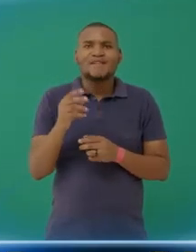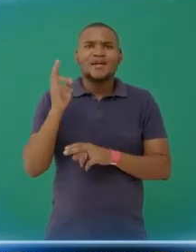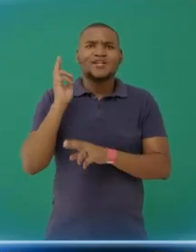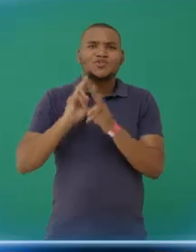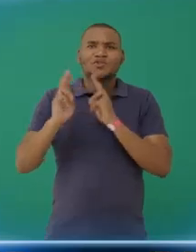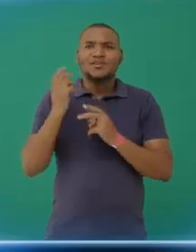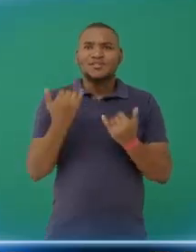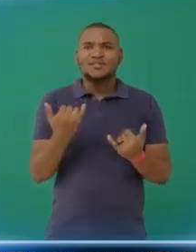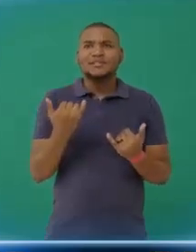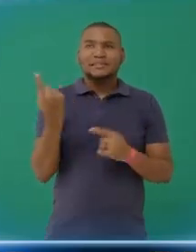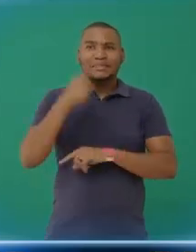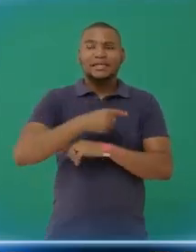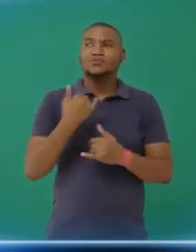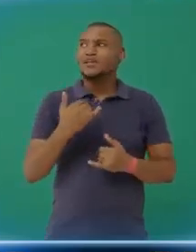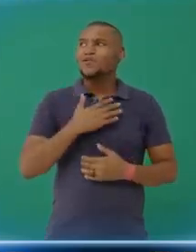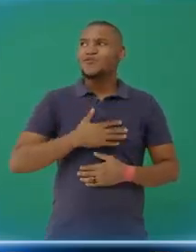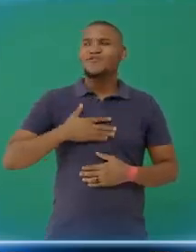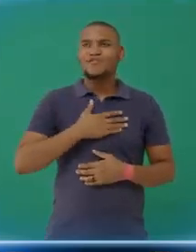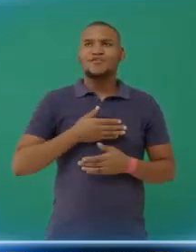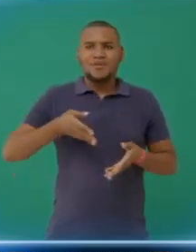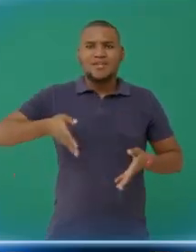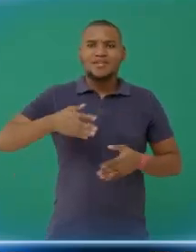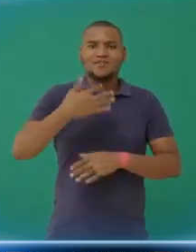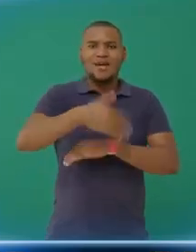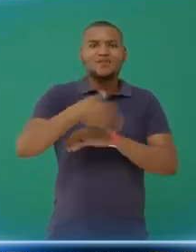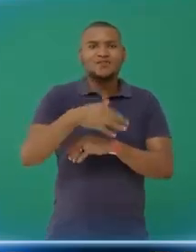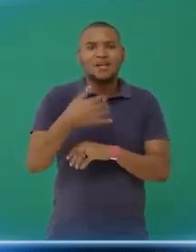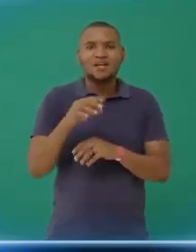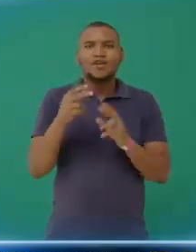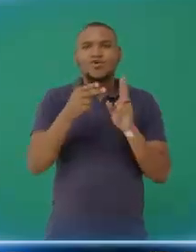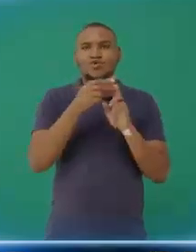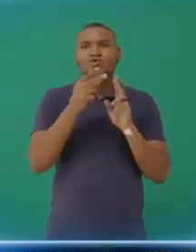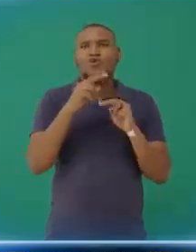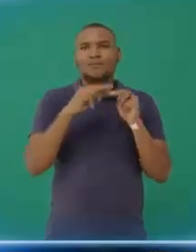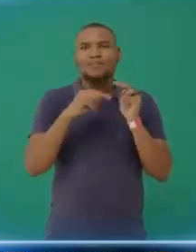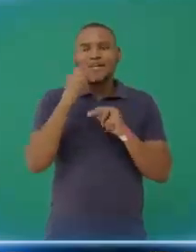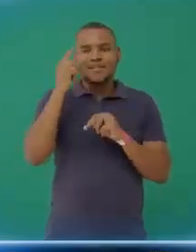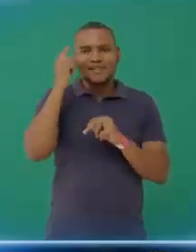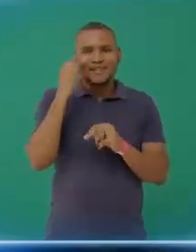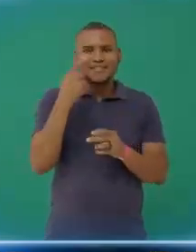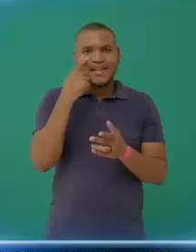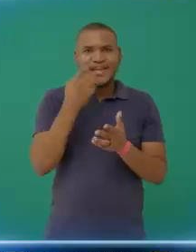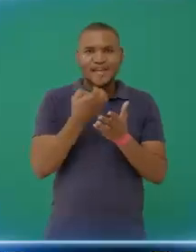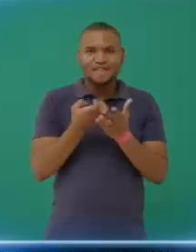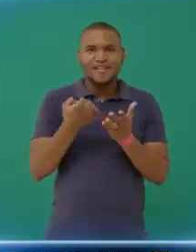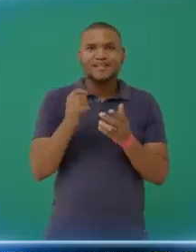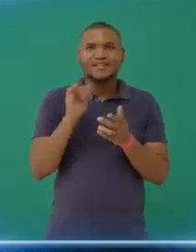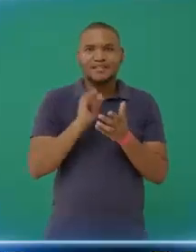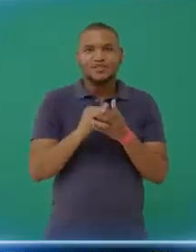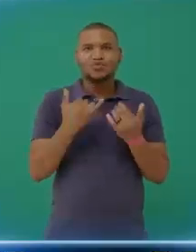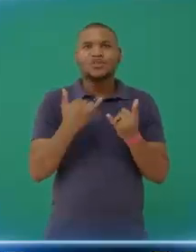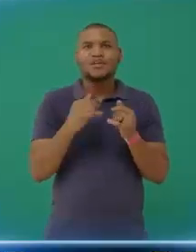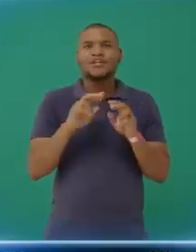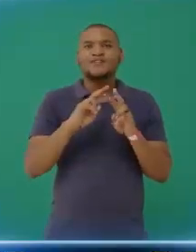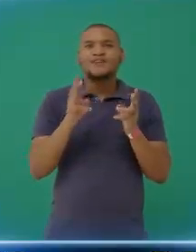feeling being here just outside the union buildings? I think it is very evident that today is extremely symbolic. It's symbolic for